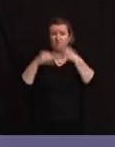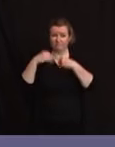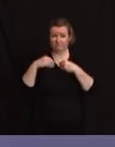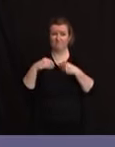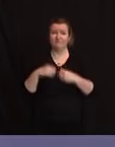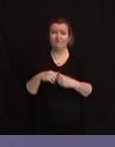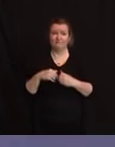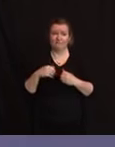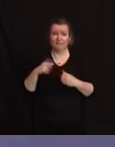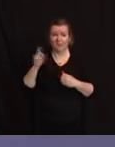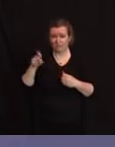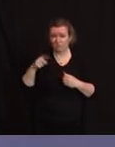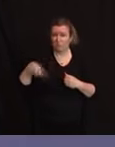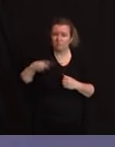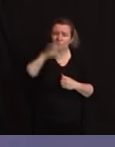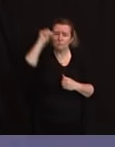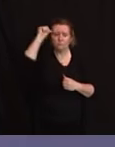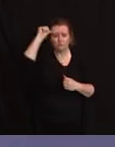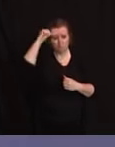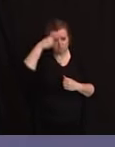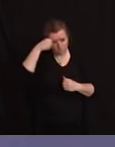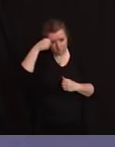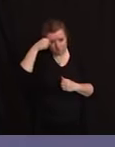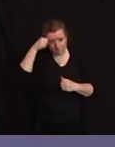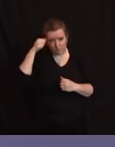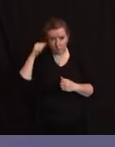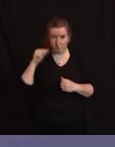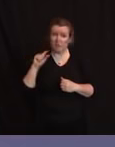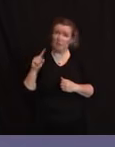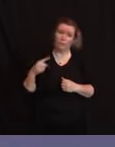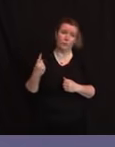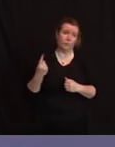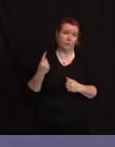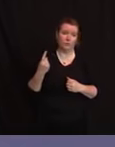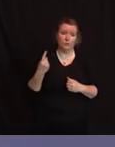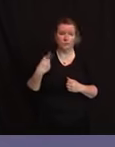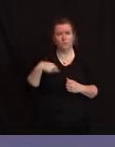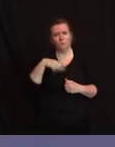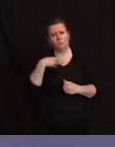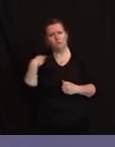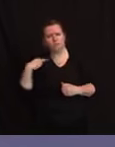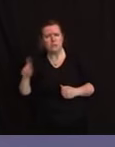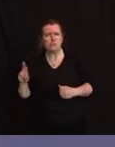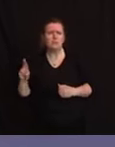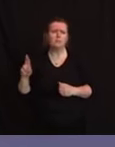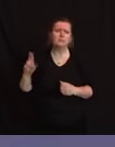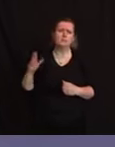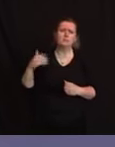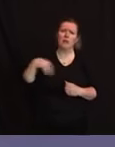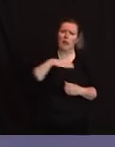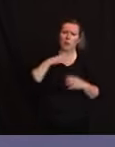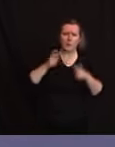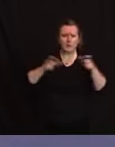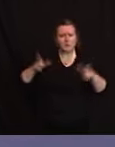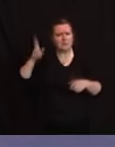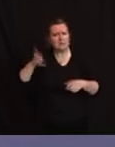us to remember not just our history and our faiths, but to remember what our responsibilities are right now.